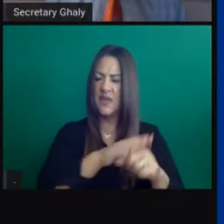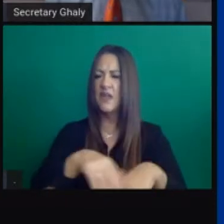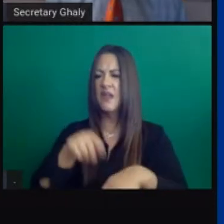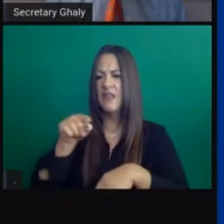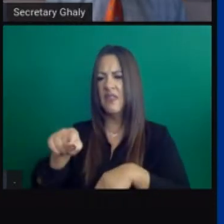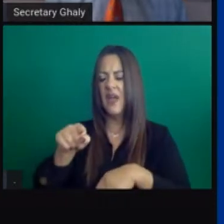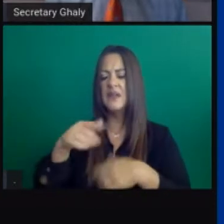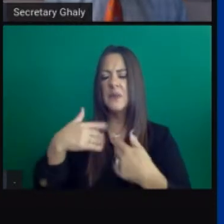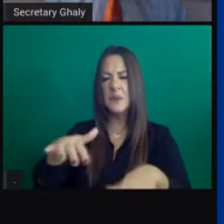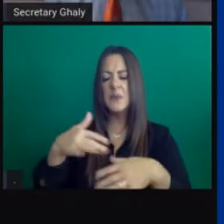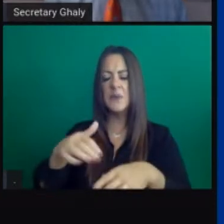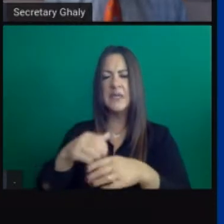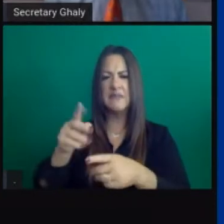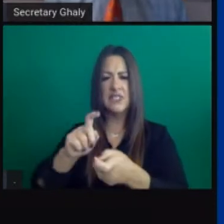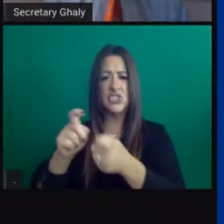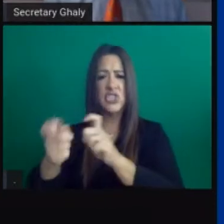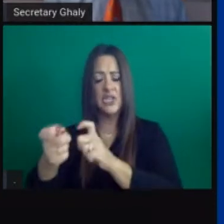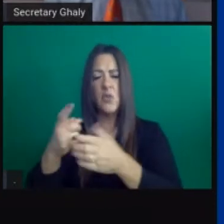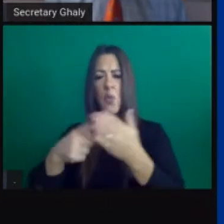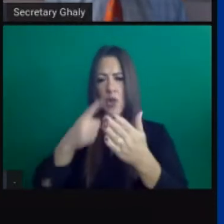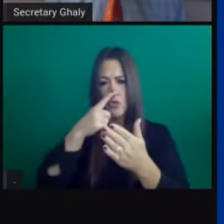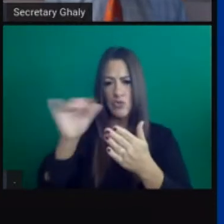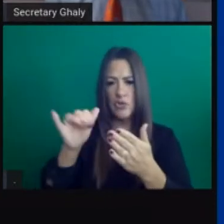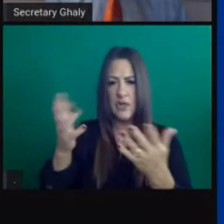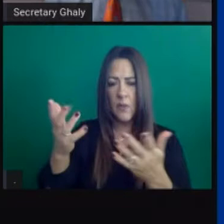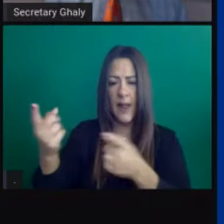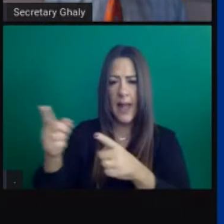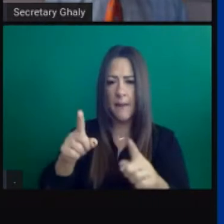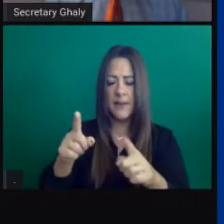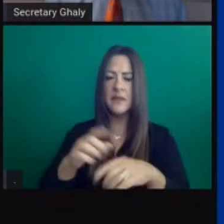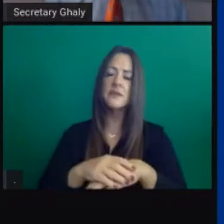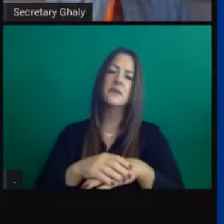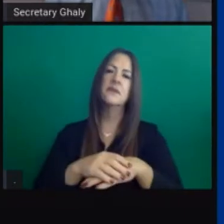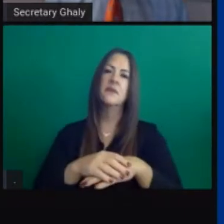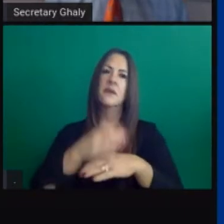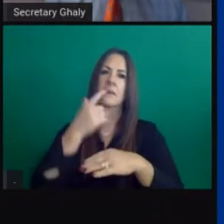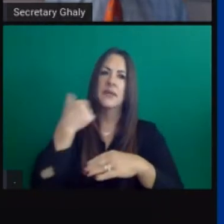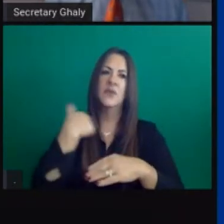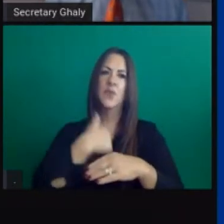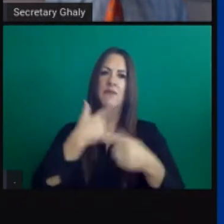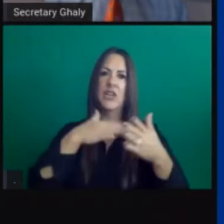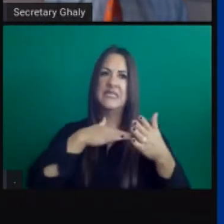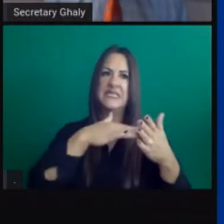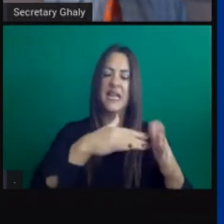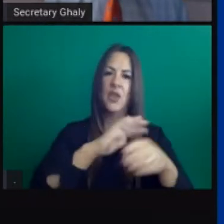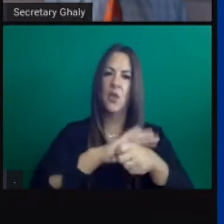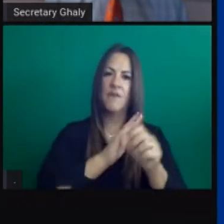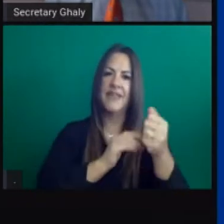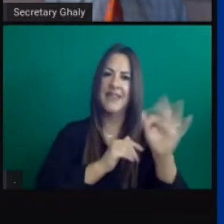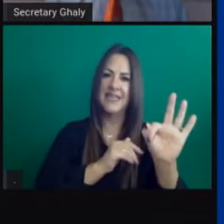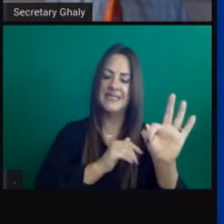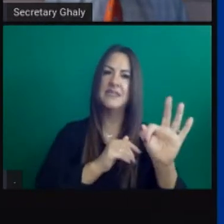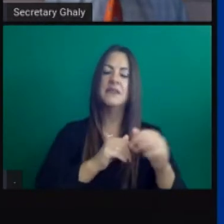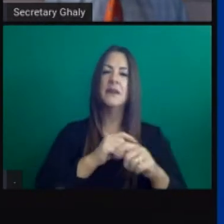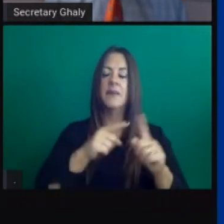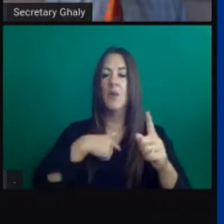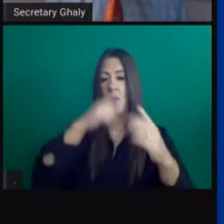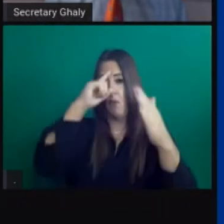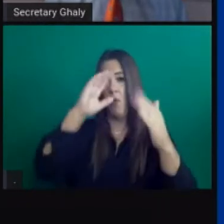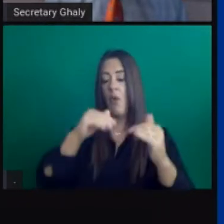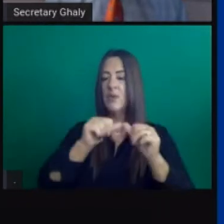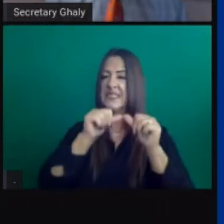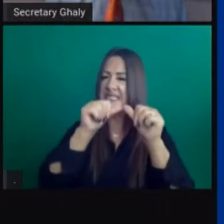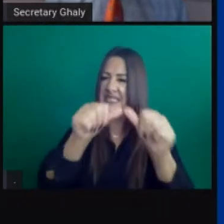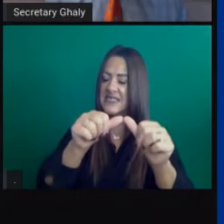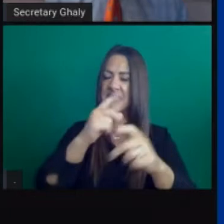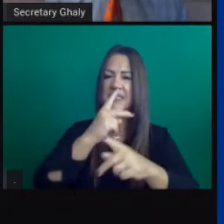many months now, it will certainly impact how we can move forward. So we're hopeful that we continue to keep